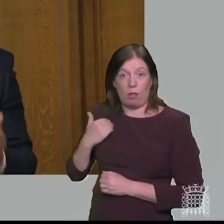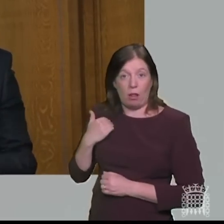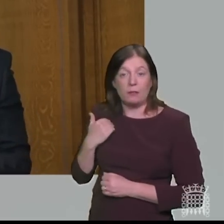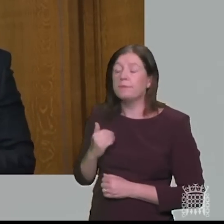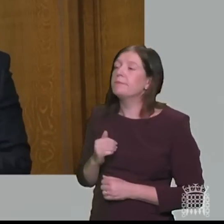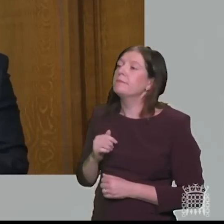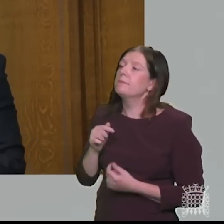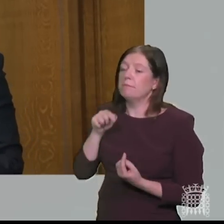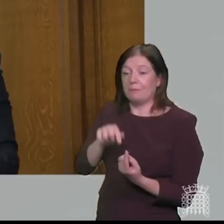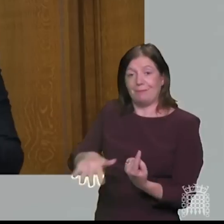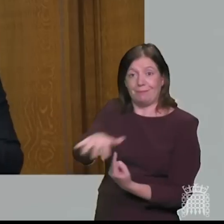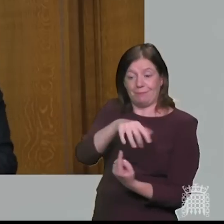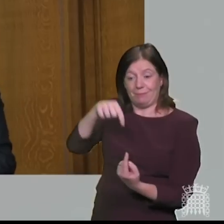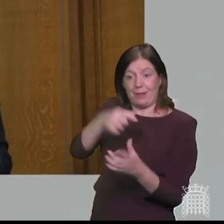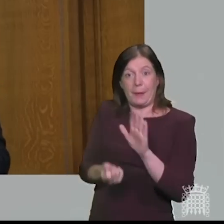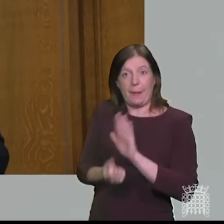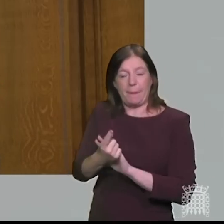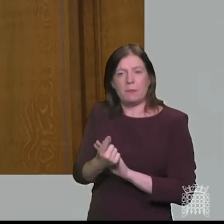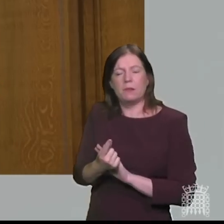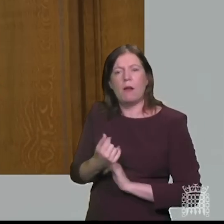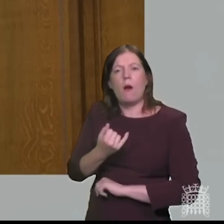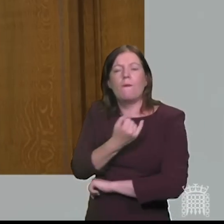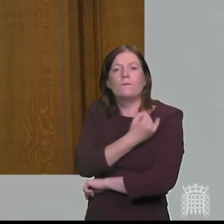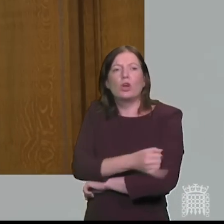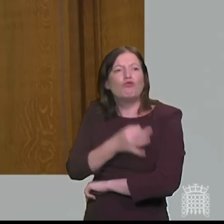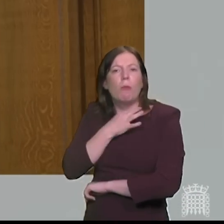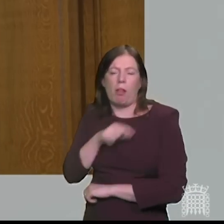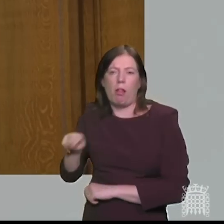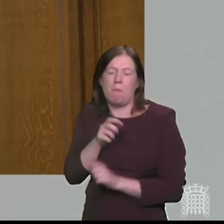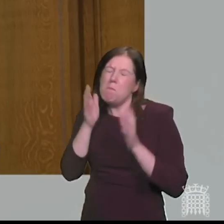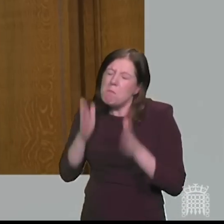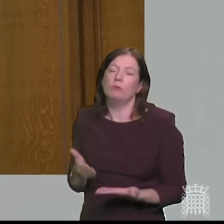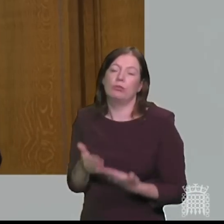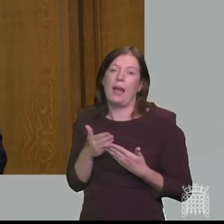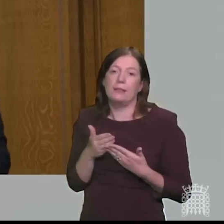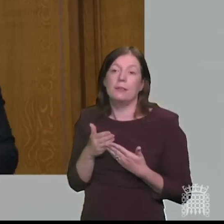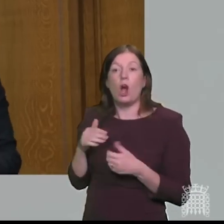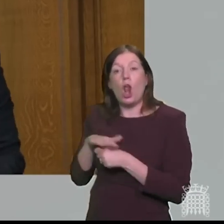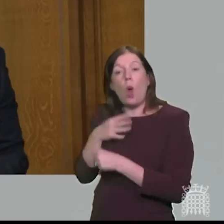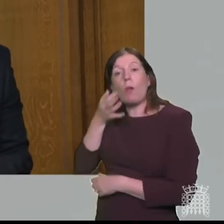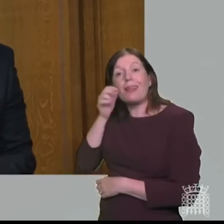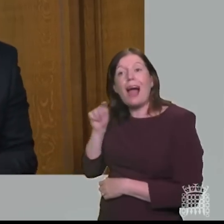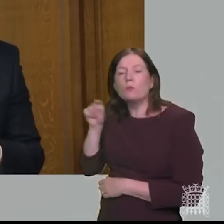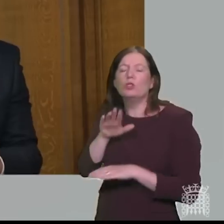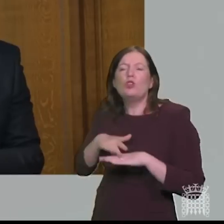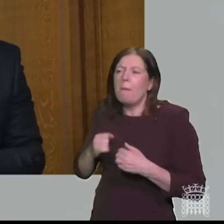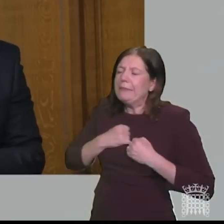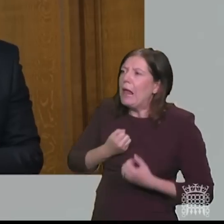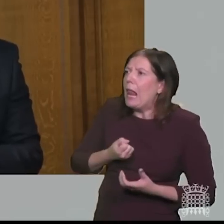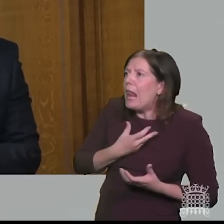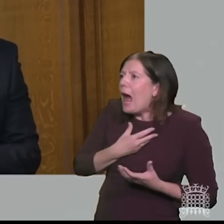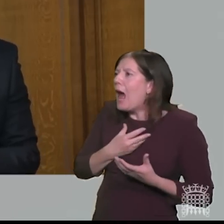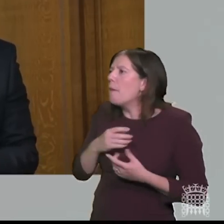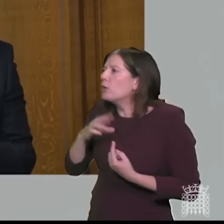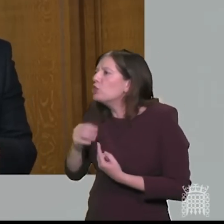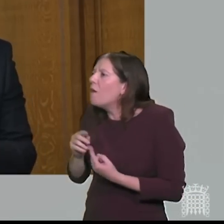that in this scenario, the vulnerable must be protected and that the local councillors of all parties need to work